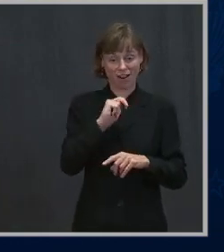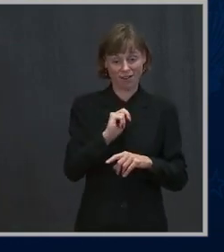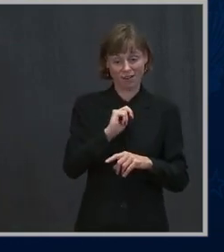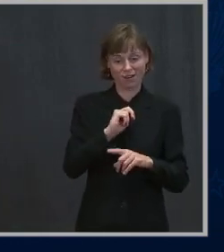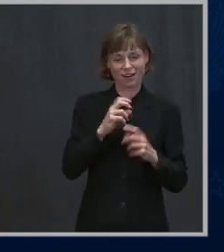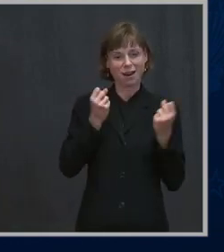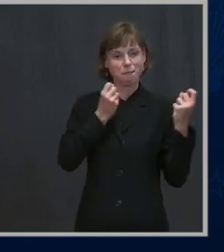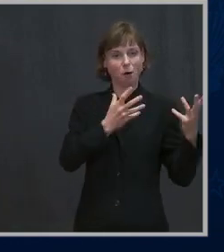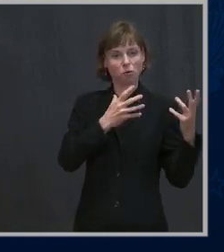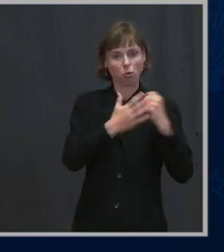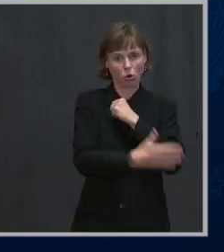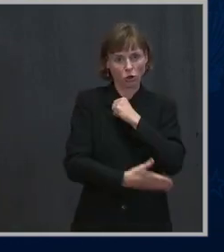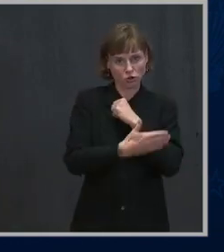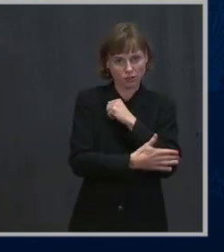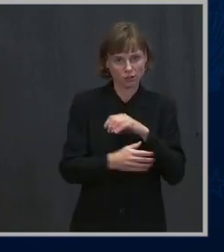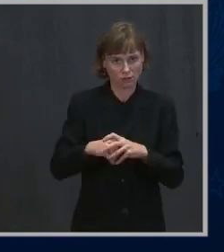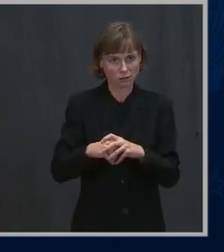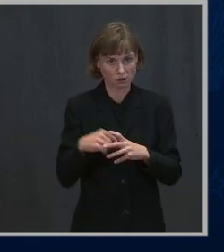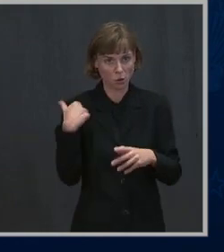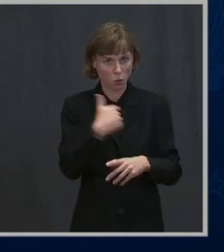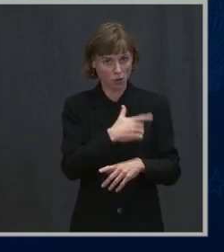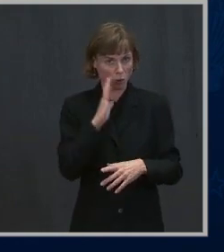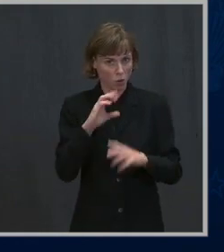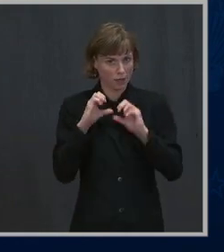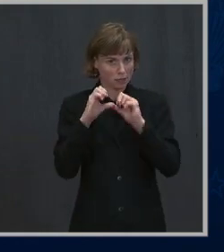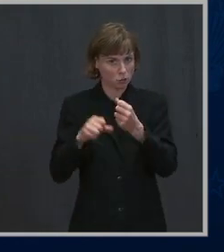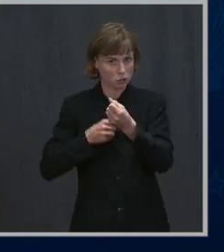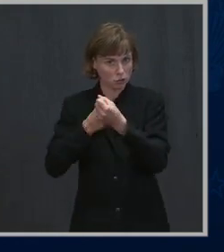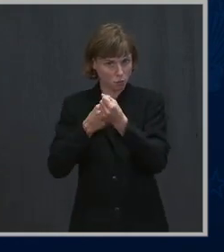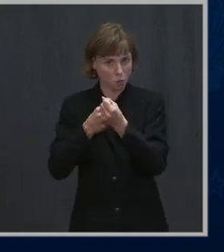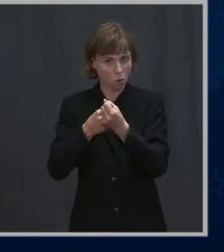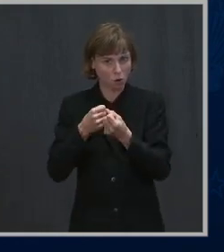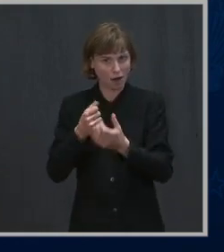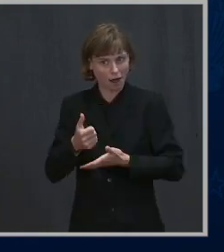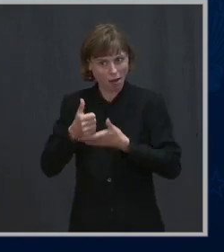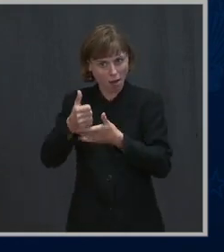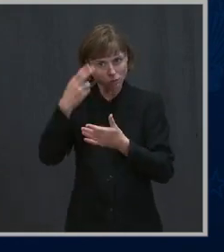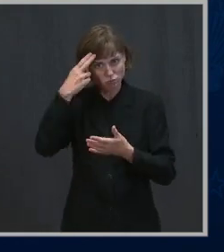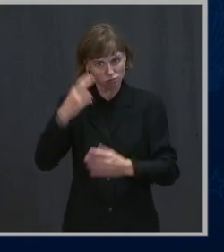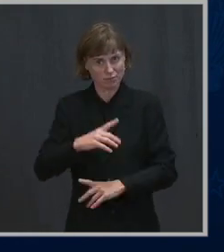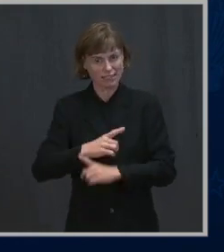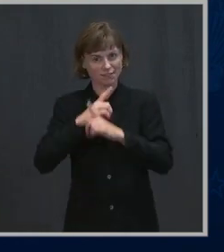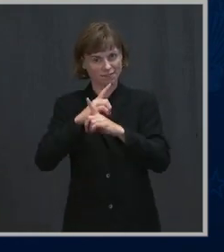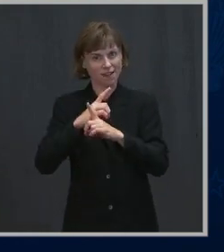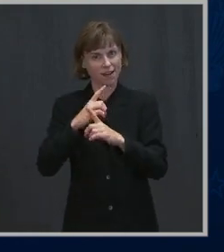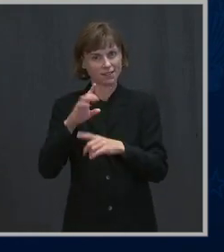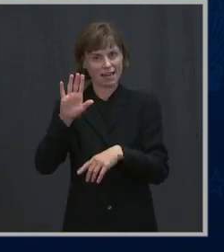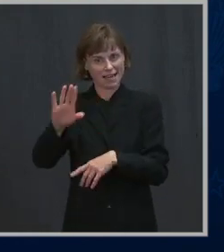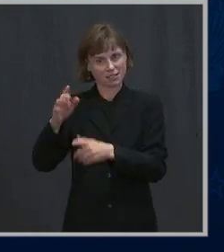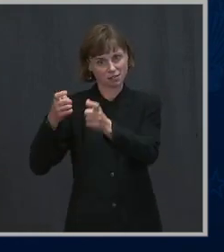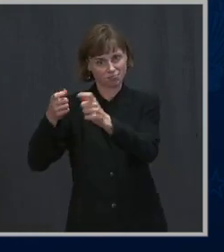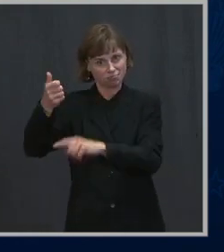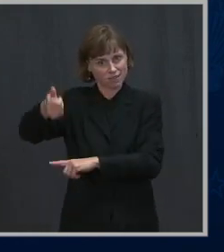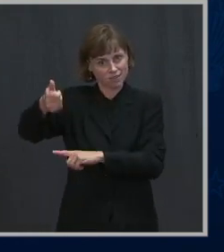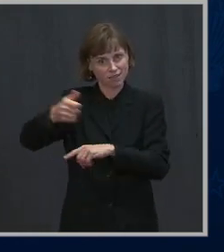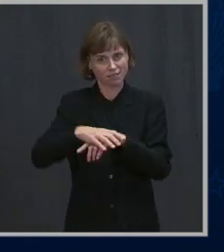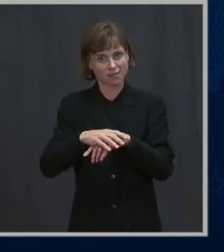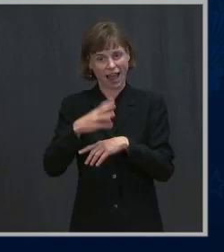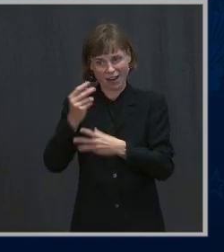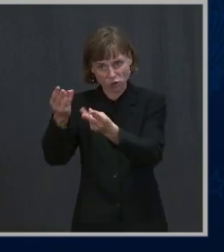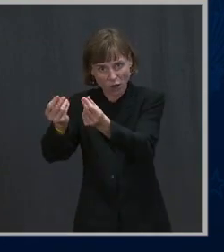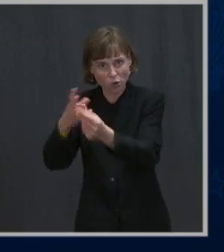countries we're going to continue to support and help saudi arabia defend its sovereignty and its territorial integrity and its